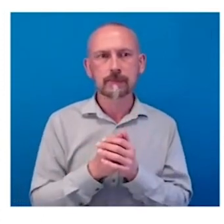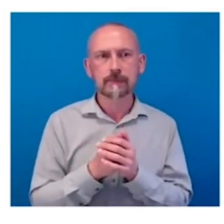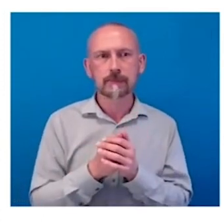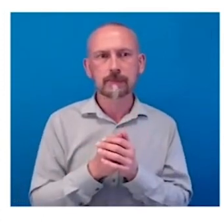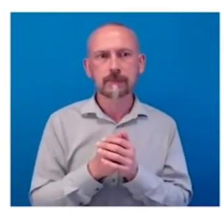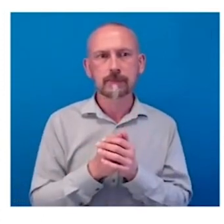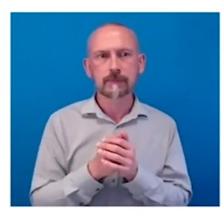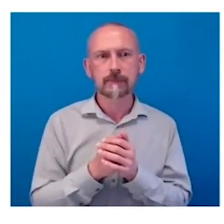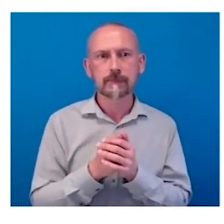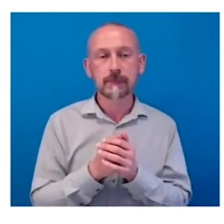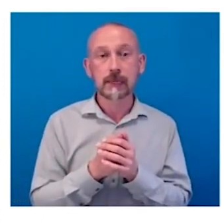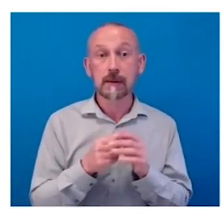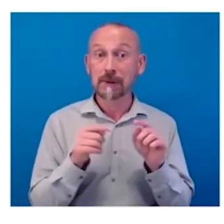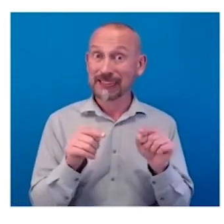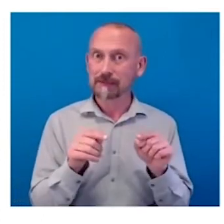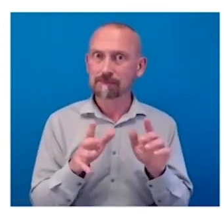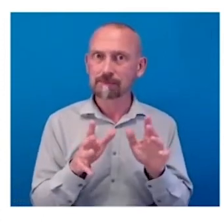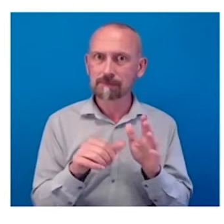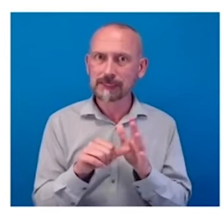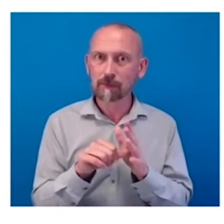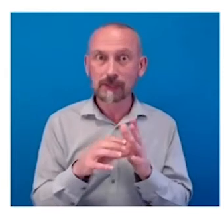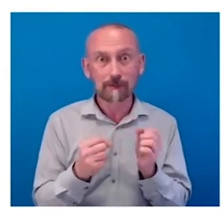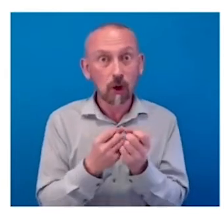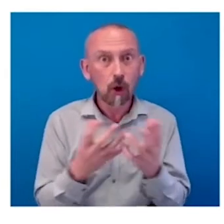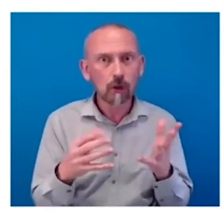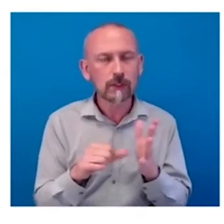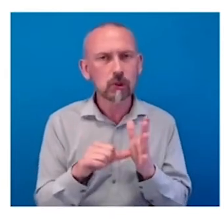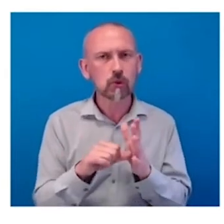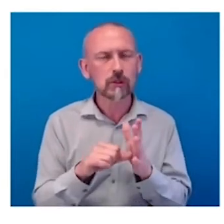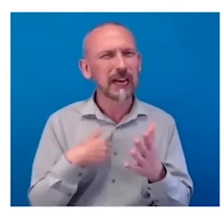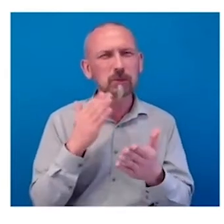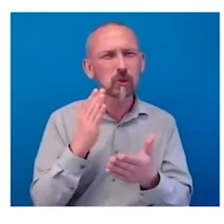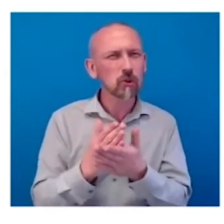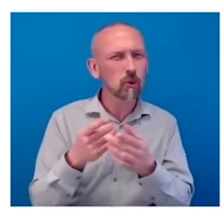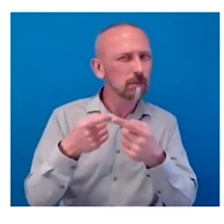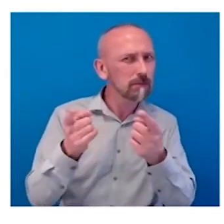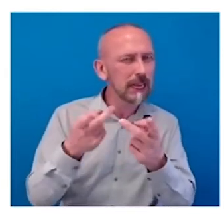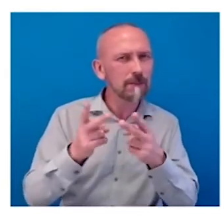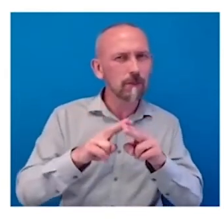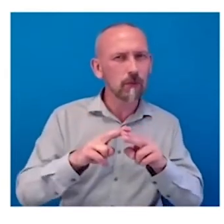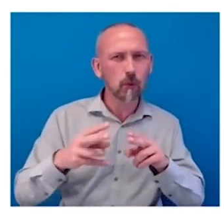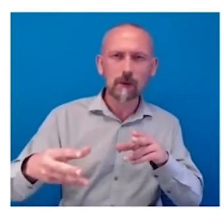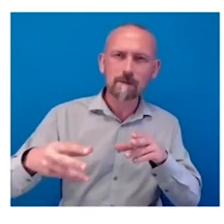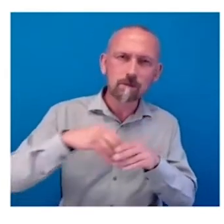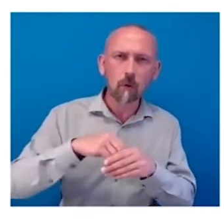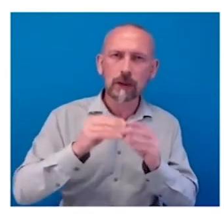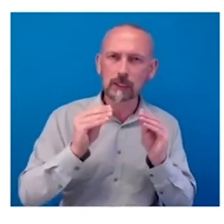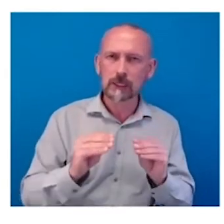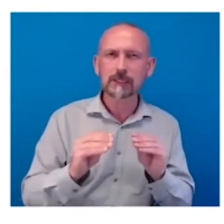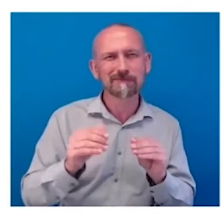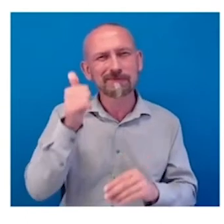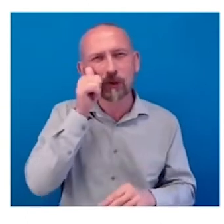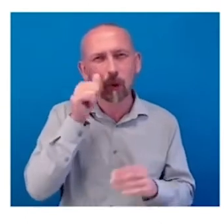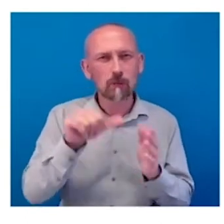that's quite a difficult one. There's a lot of issues. I'm sure anyone who's involved in education is aware of some of these issues. But what I can say specifically in terms